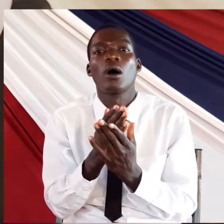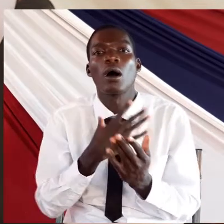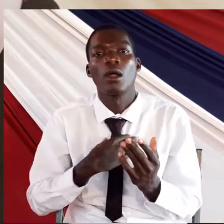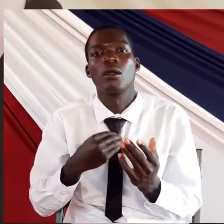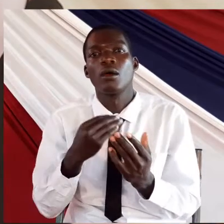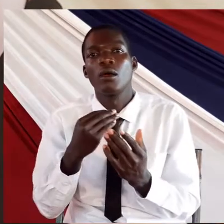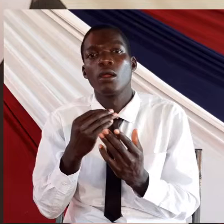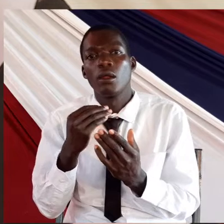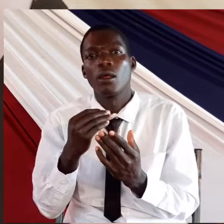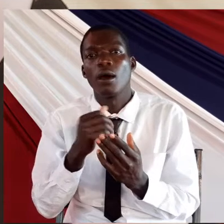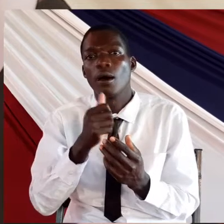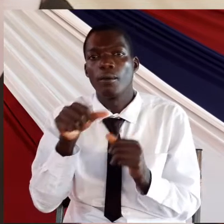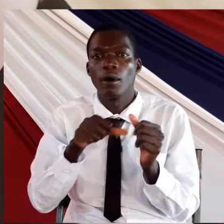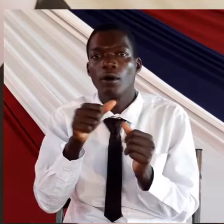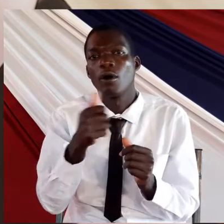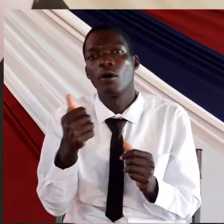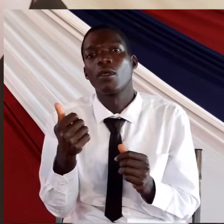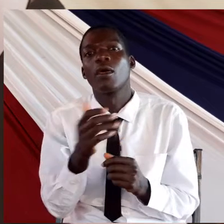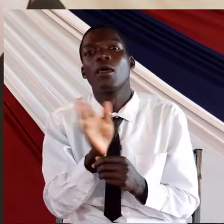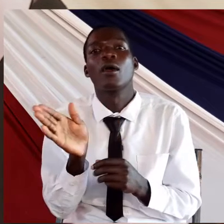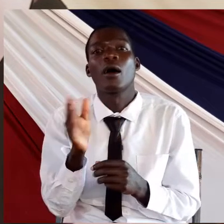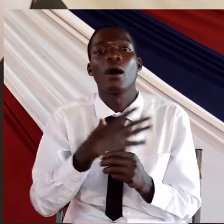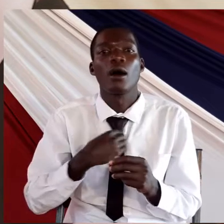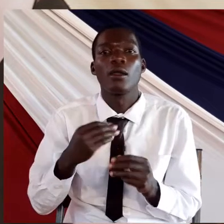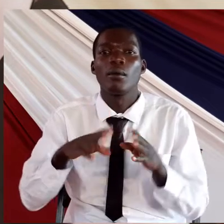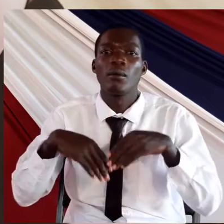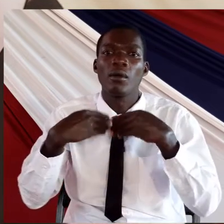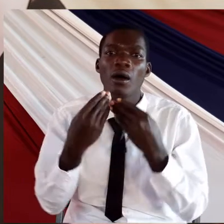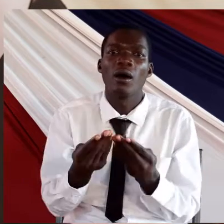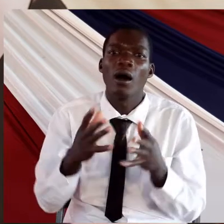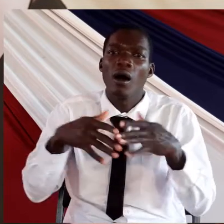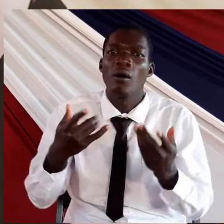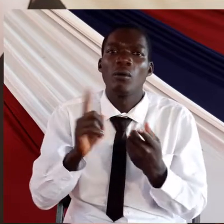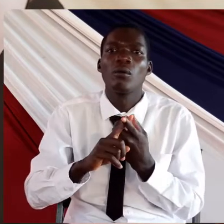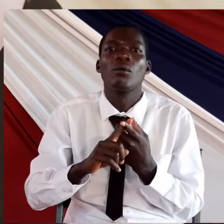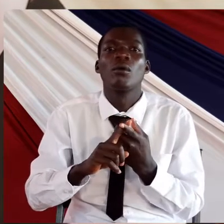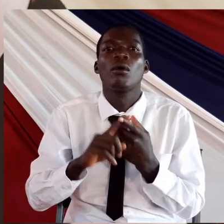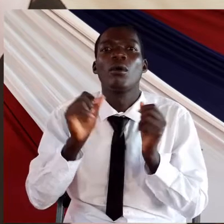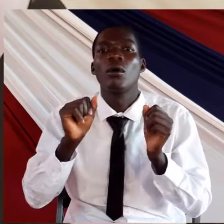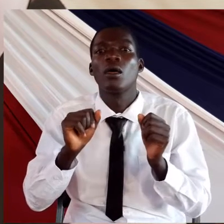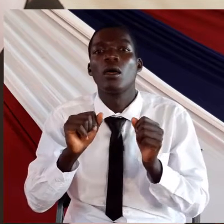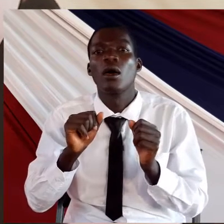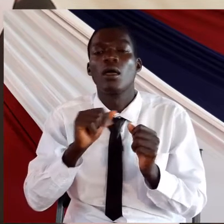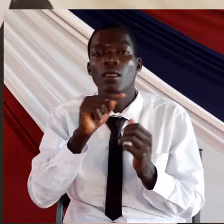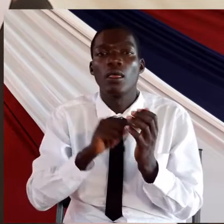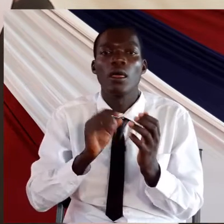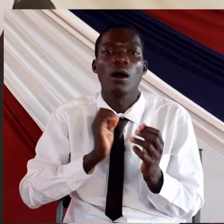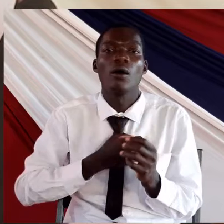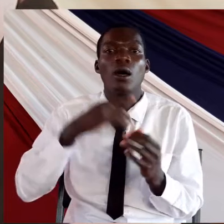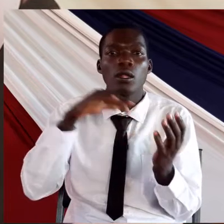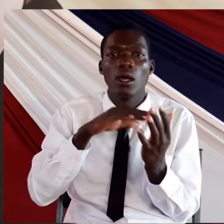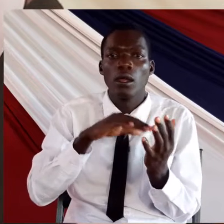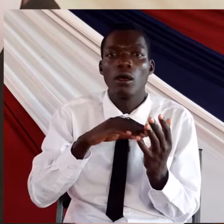flat with four corners as implied. I don't know how true that is, but in our study we are going to find out